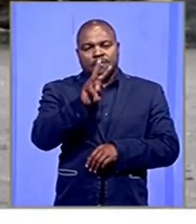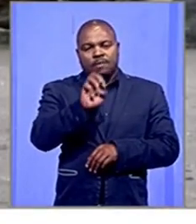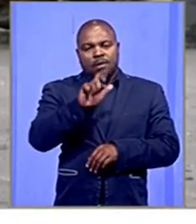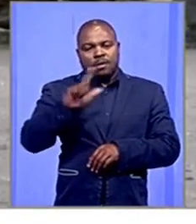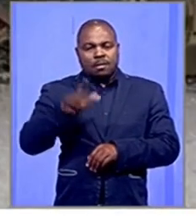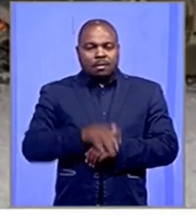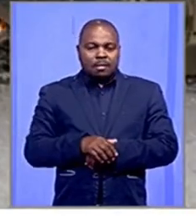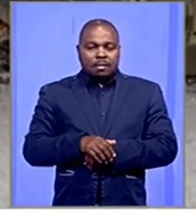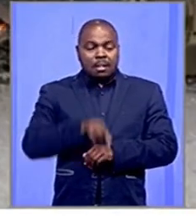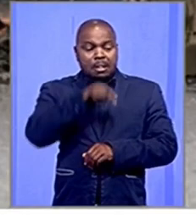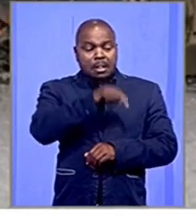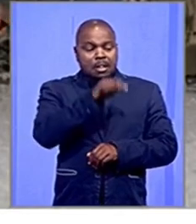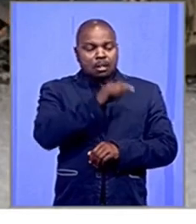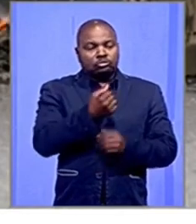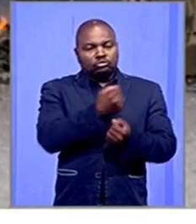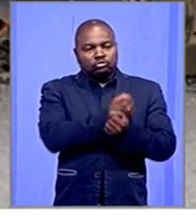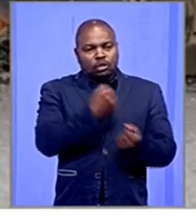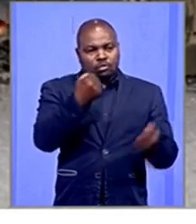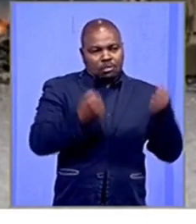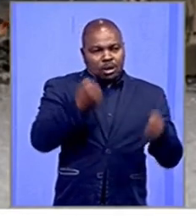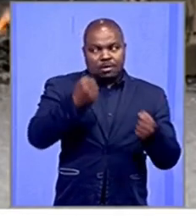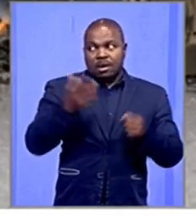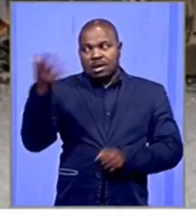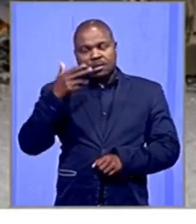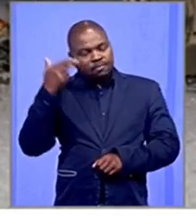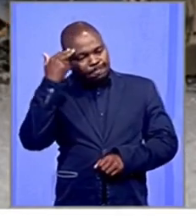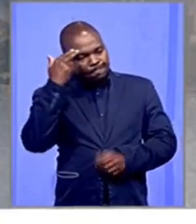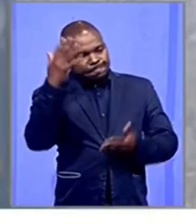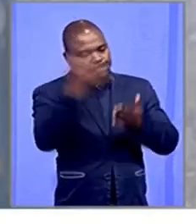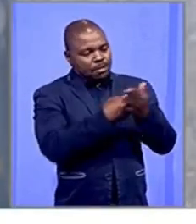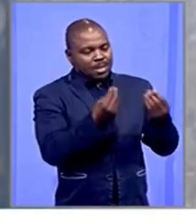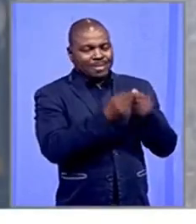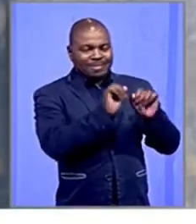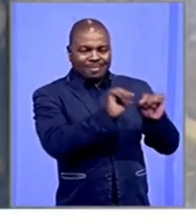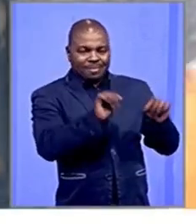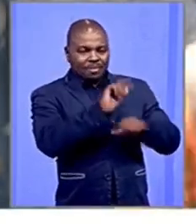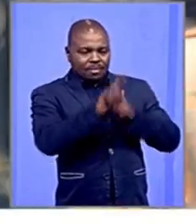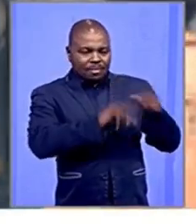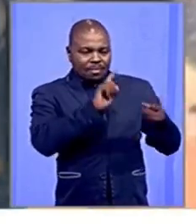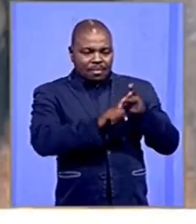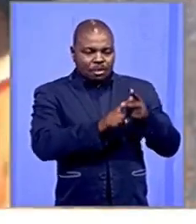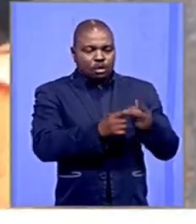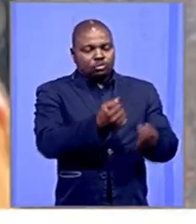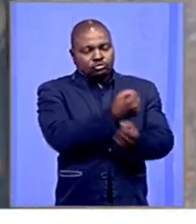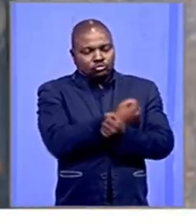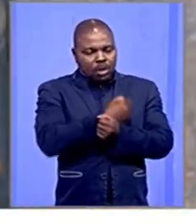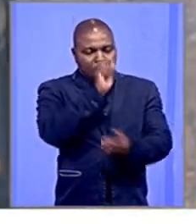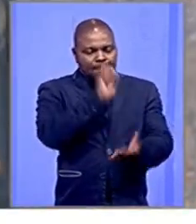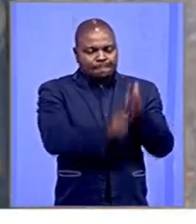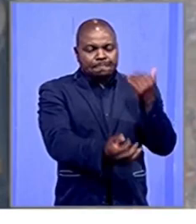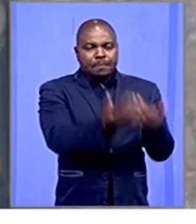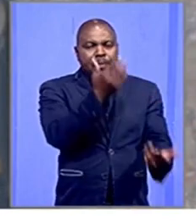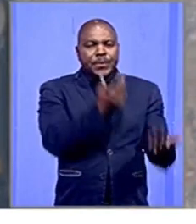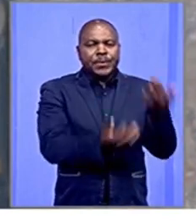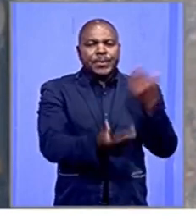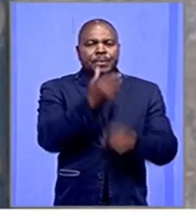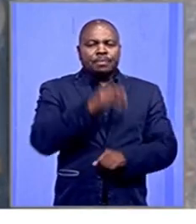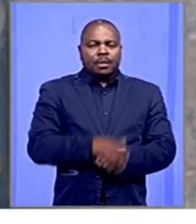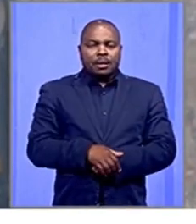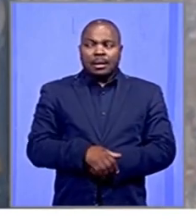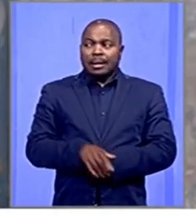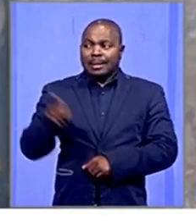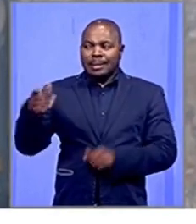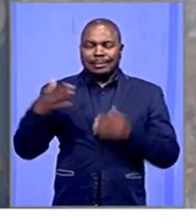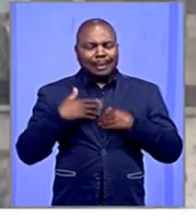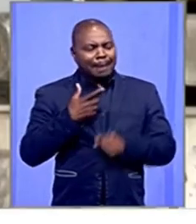ba dilori ba ile bankelwa ding tsa bona ba supilwe ka dithunya pele dilori tsa bona di tshiswa. They just started shooting